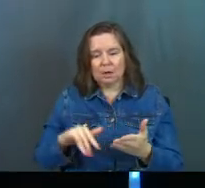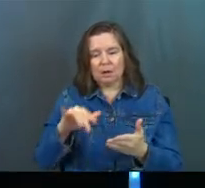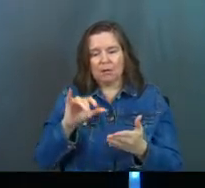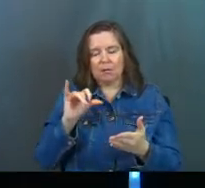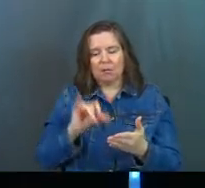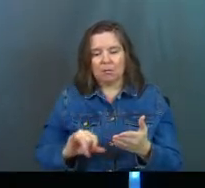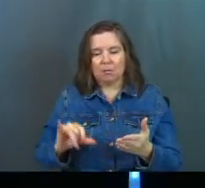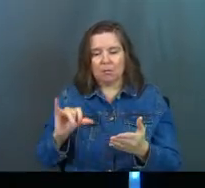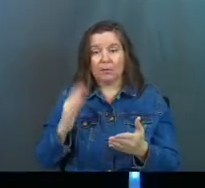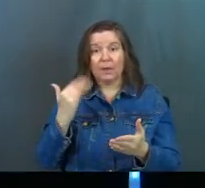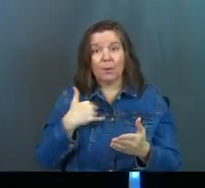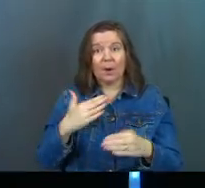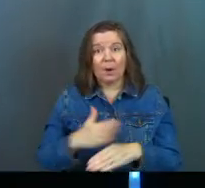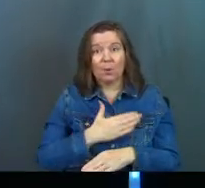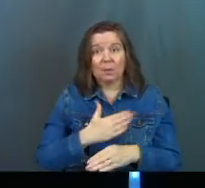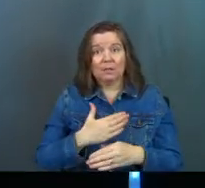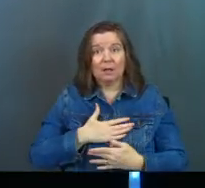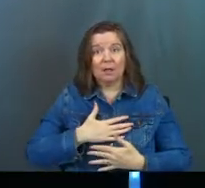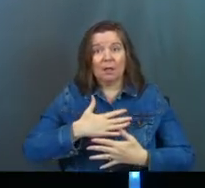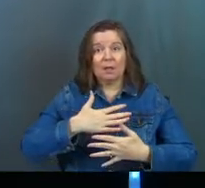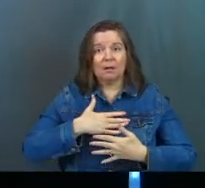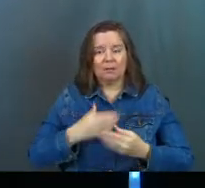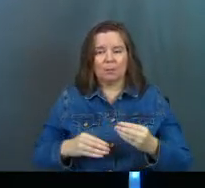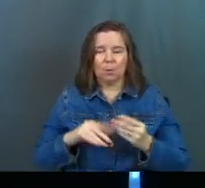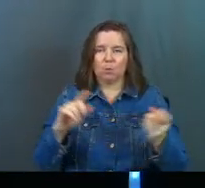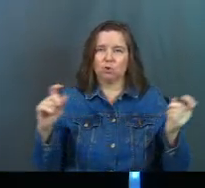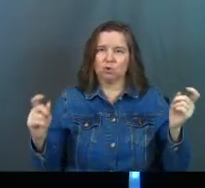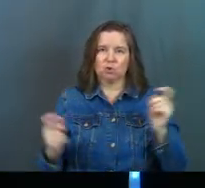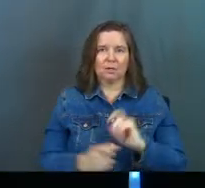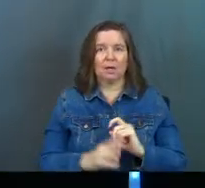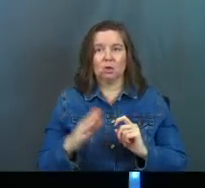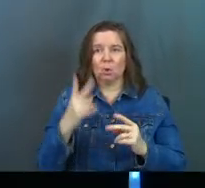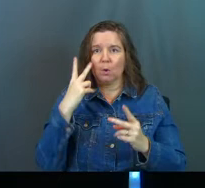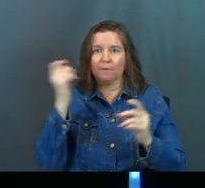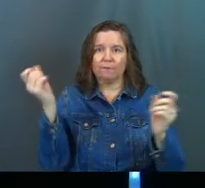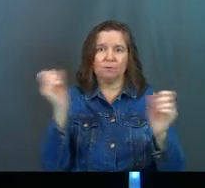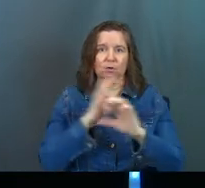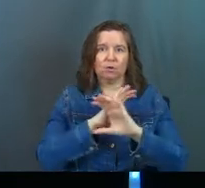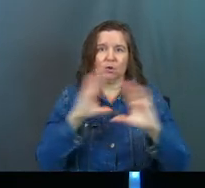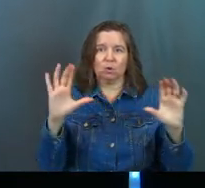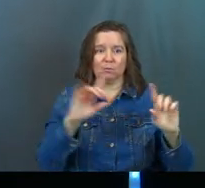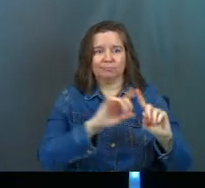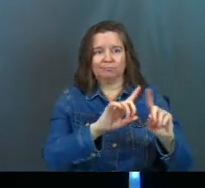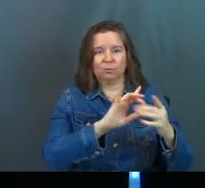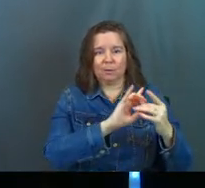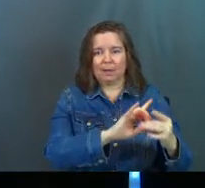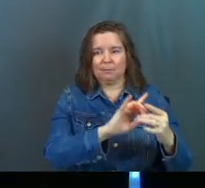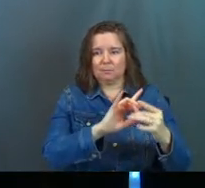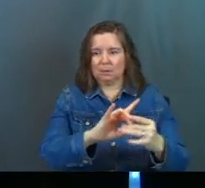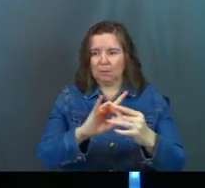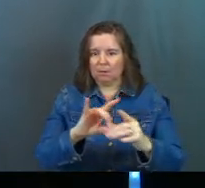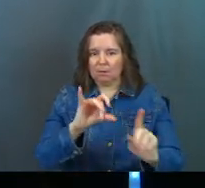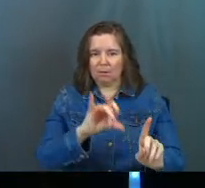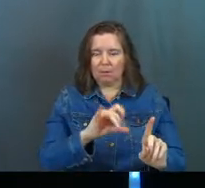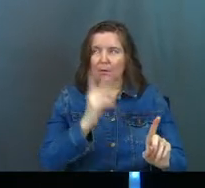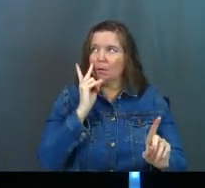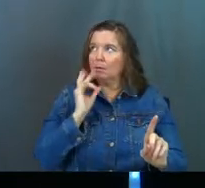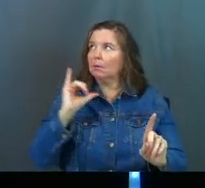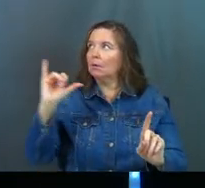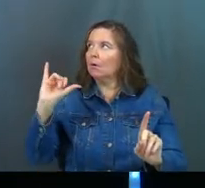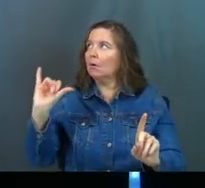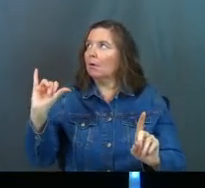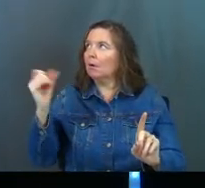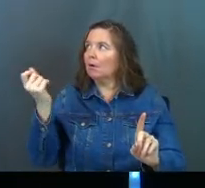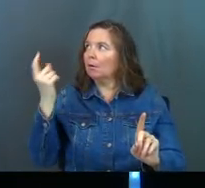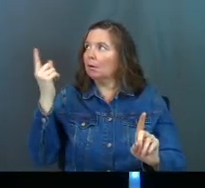the more you focus on it, that's why we sing the songs, the more it will change your view of every other relationship that you have, because you're trying to do it like